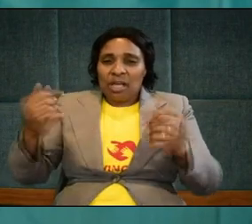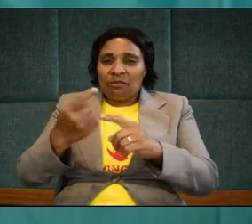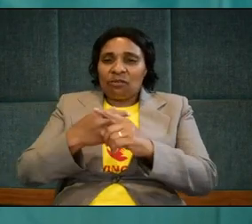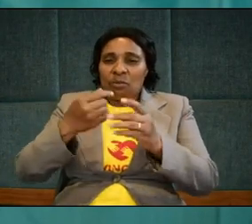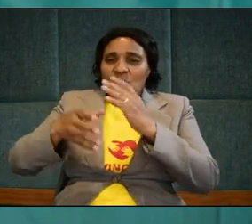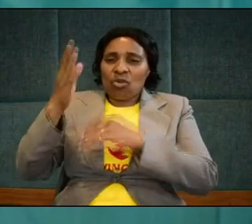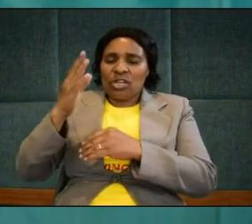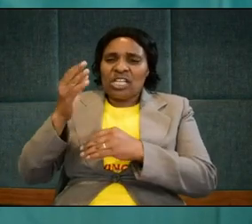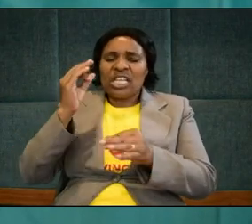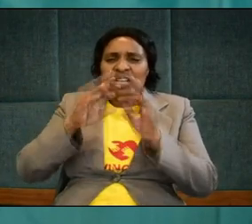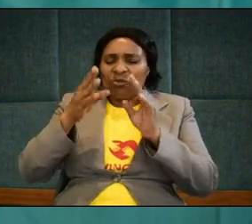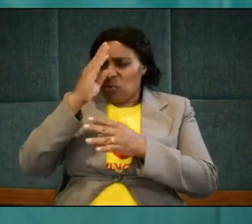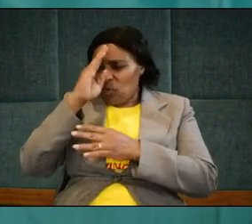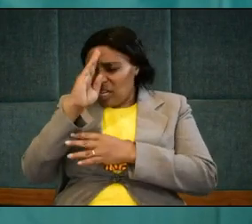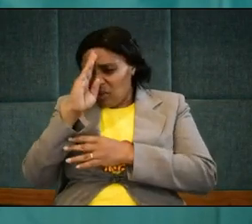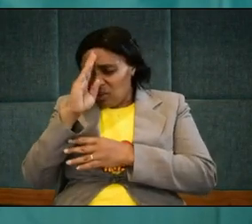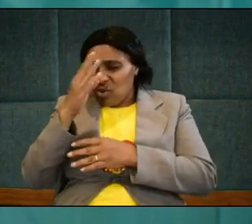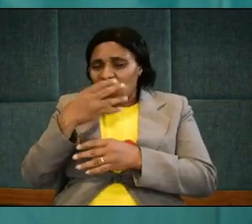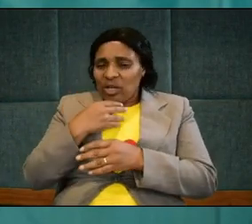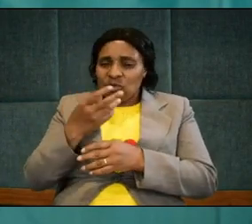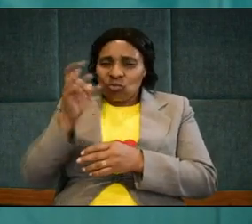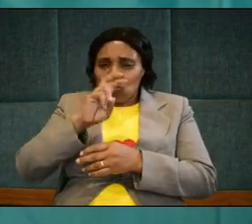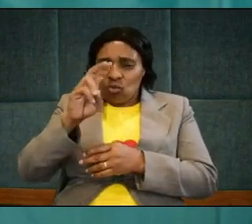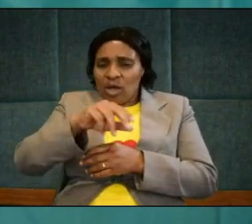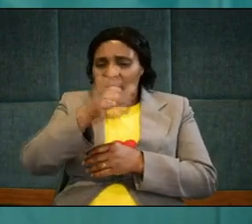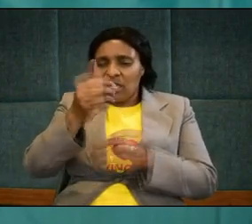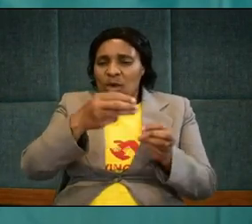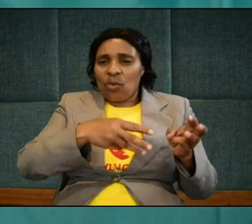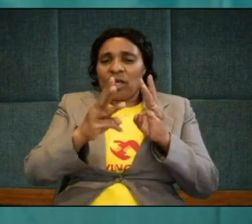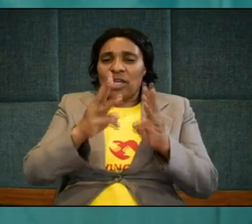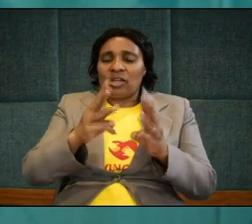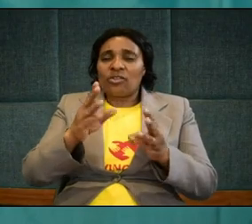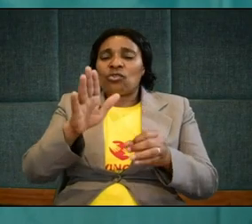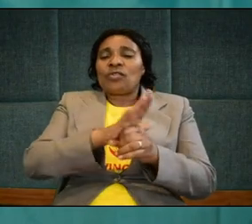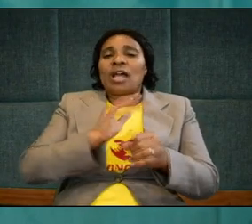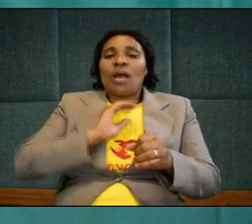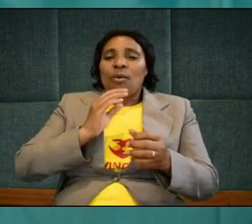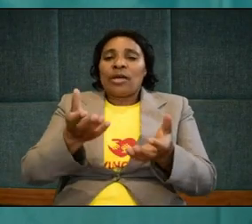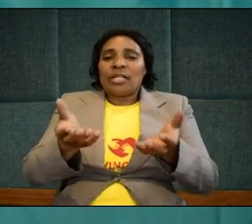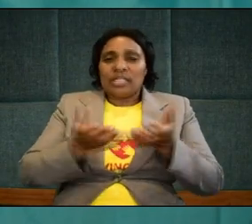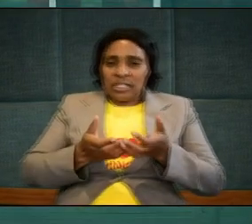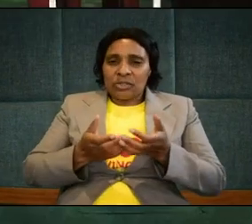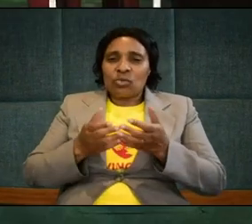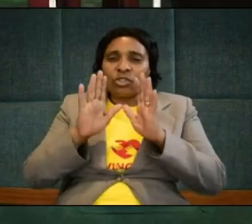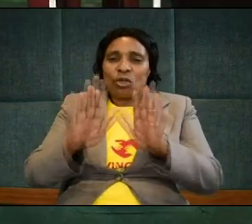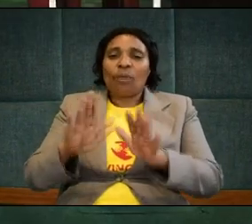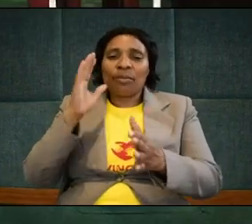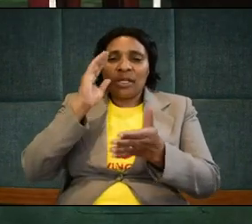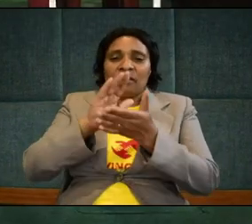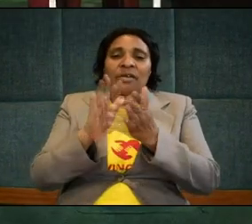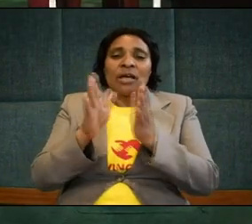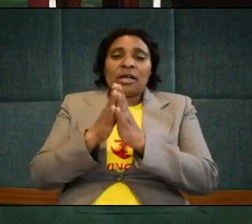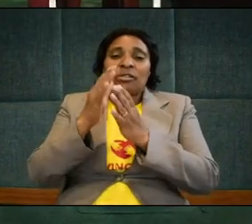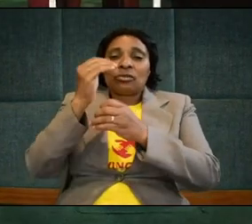providence, we tend to seek another way of fulfilling our needs. Therefore, we stop believing and stop trusting.